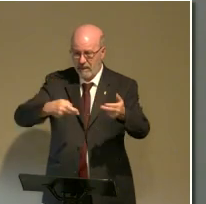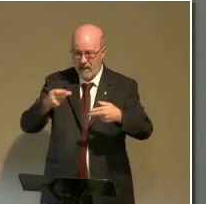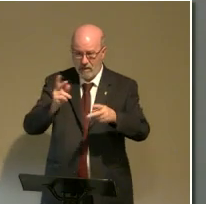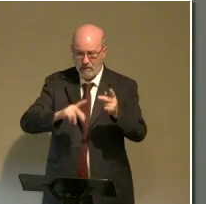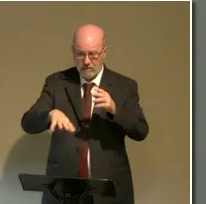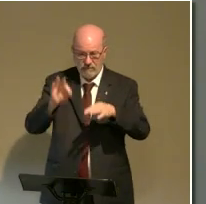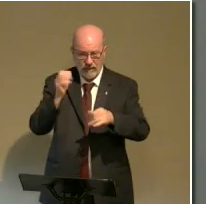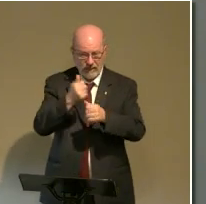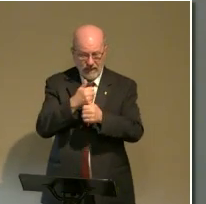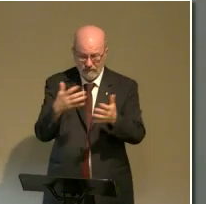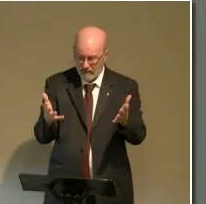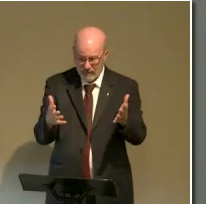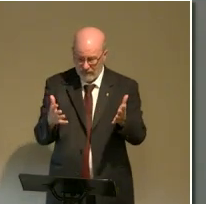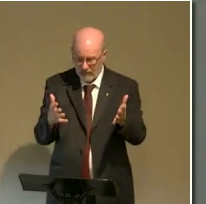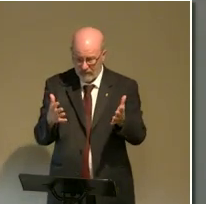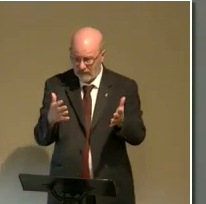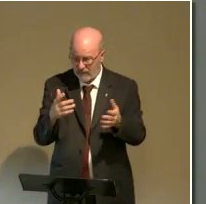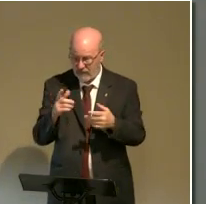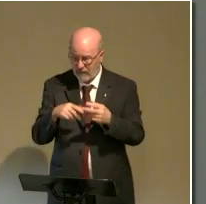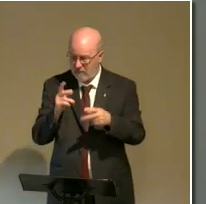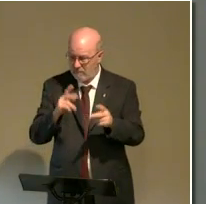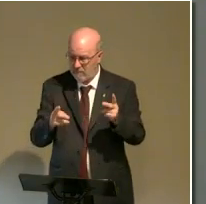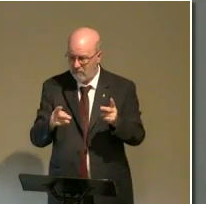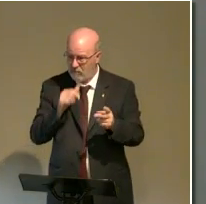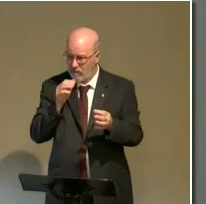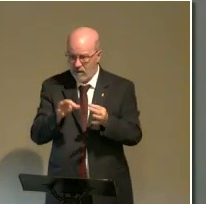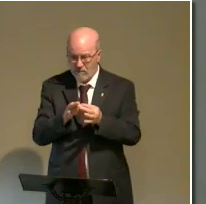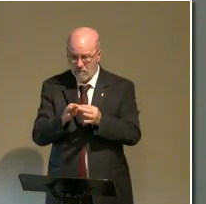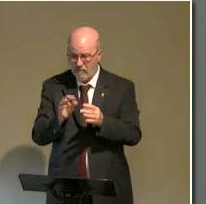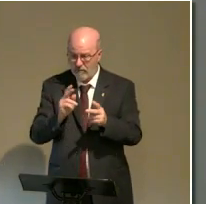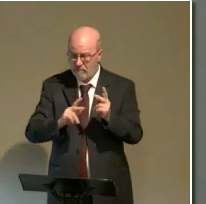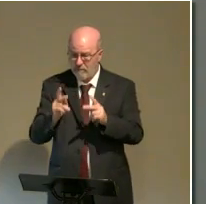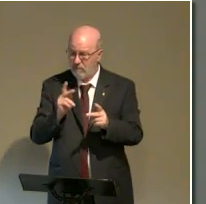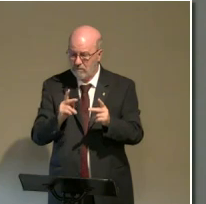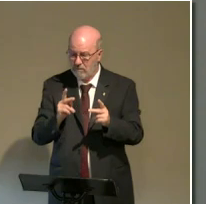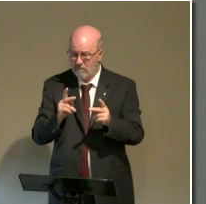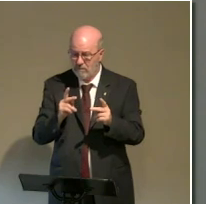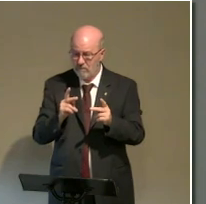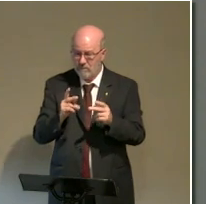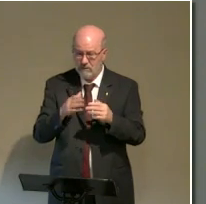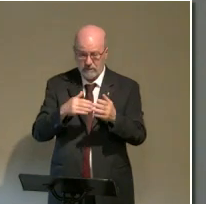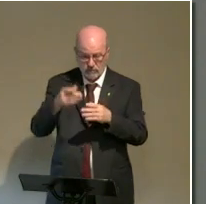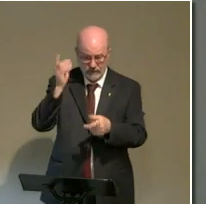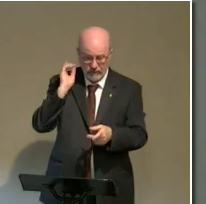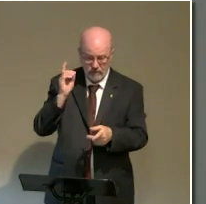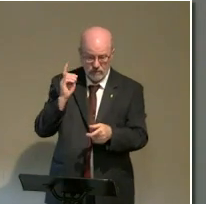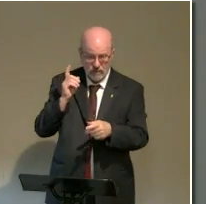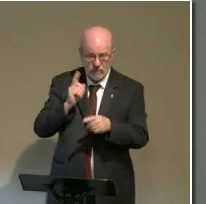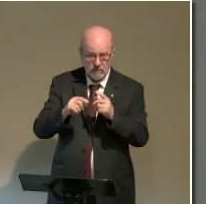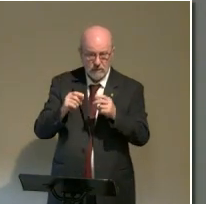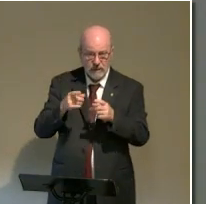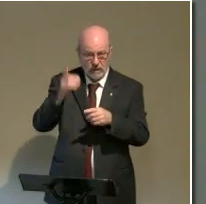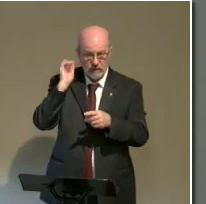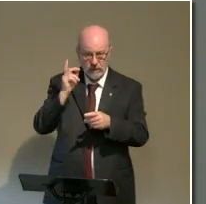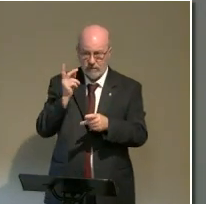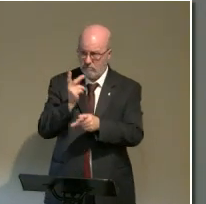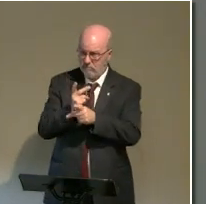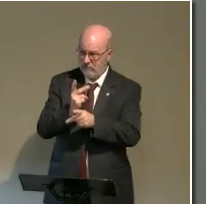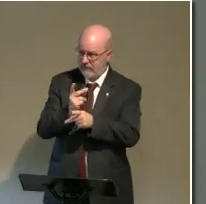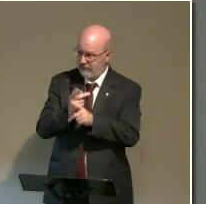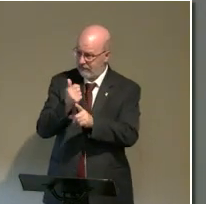to find anything and everything, right? We're not perfect people, obviously, and neither was Daniel. But the way Daniel carried